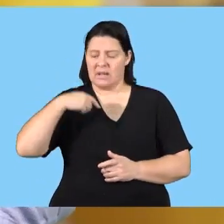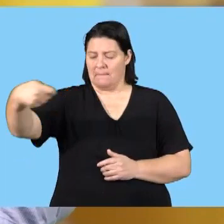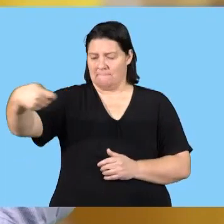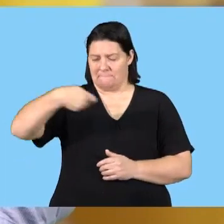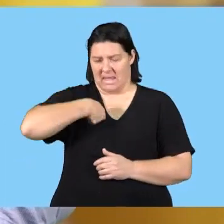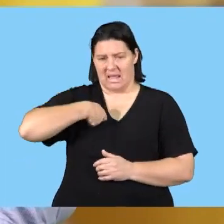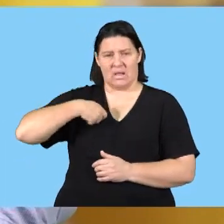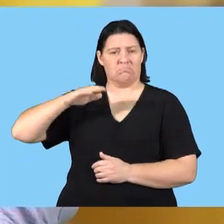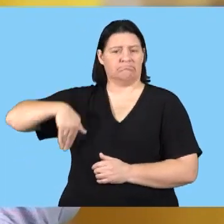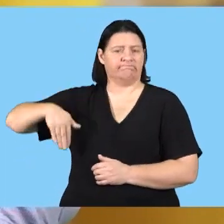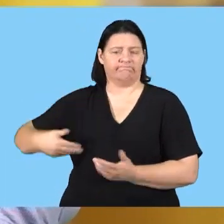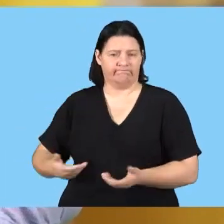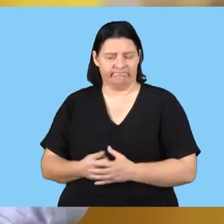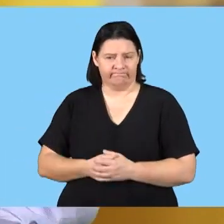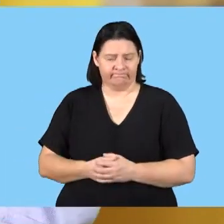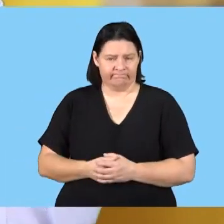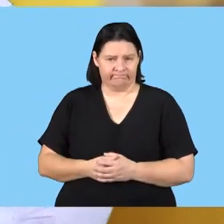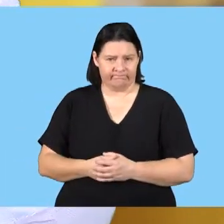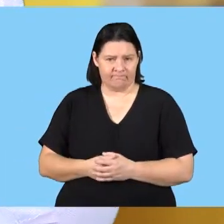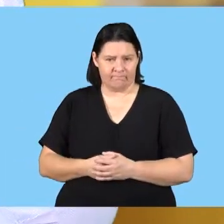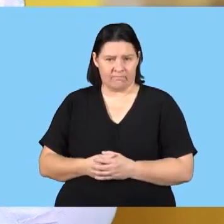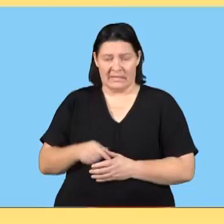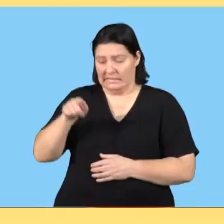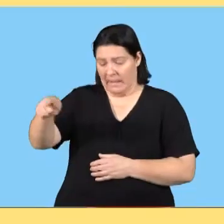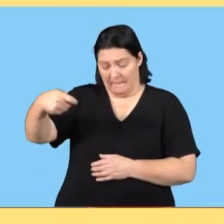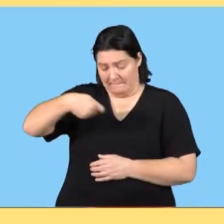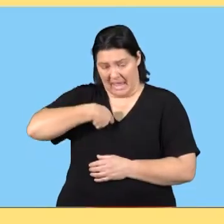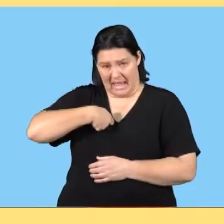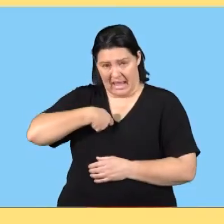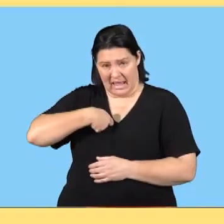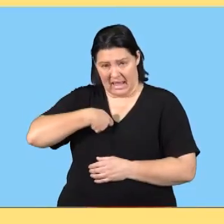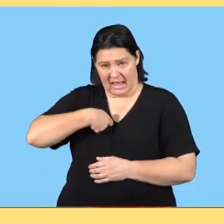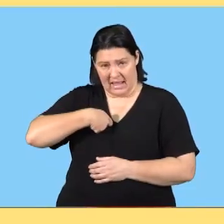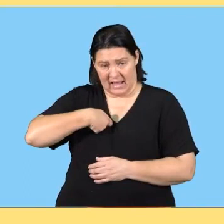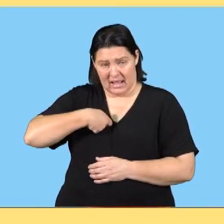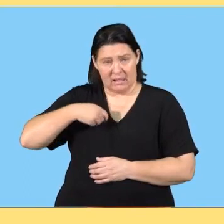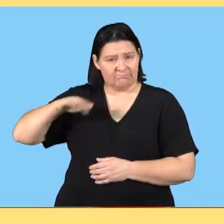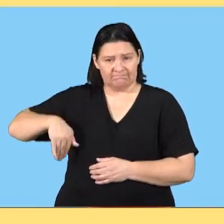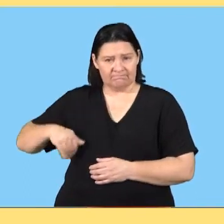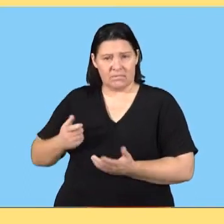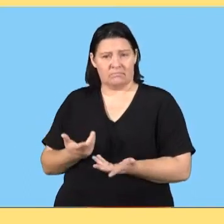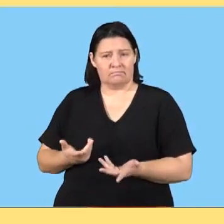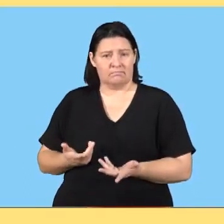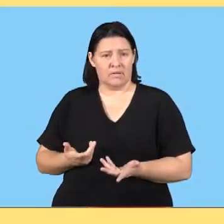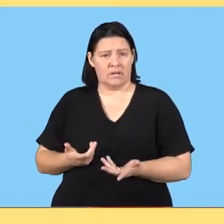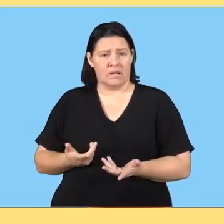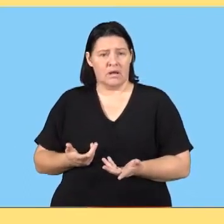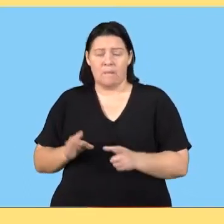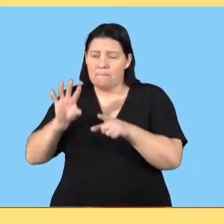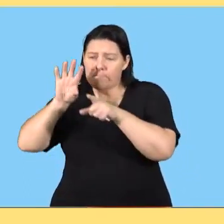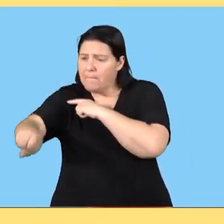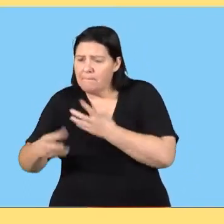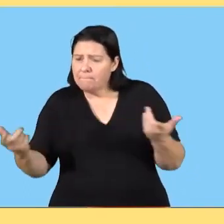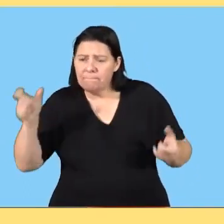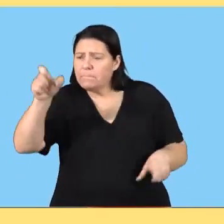bad debts? When a debtor has not paid his debts and cannot be found,